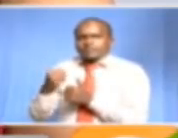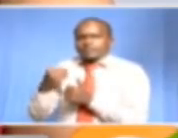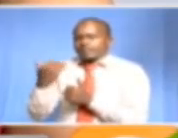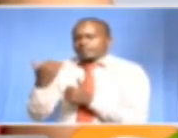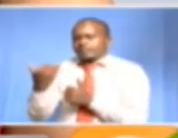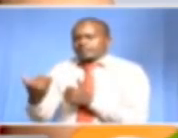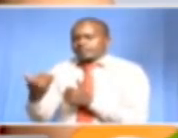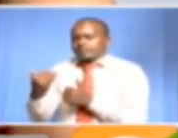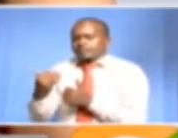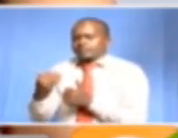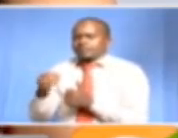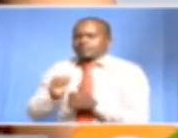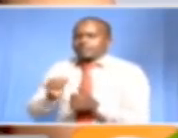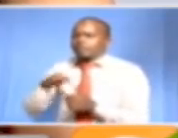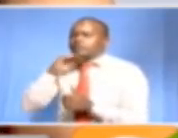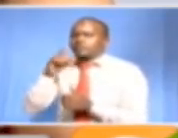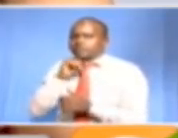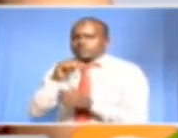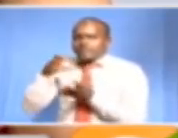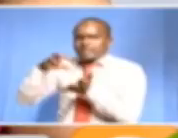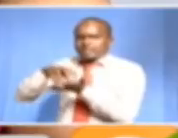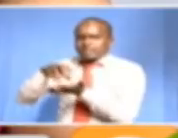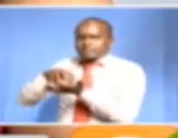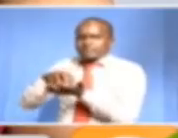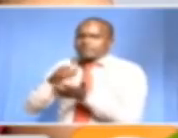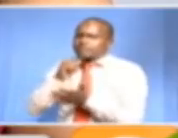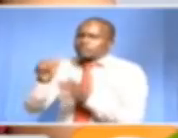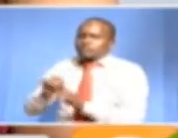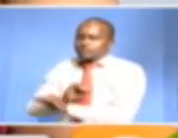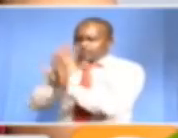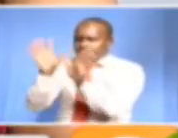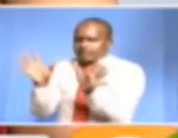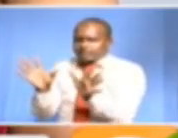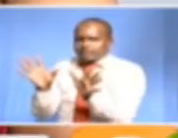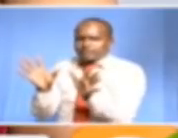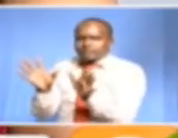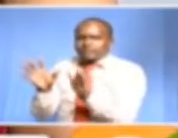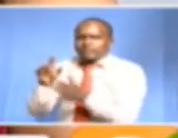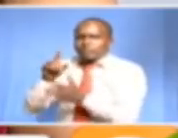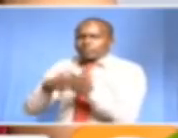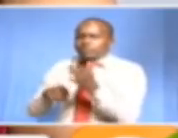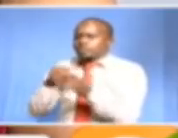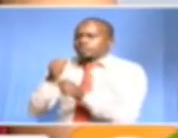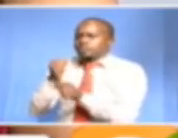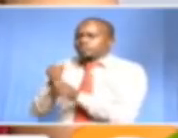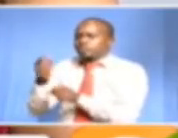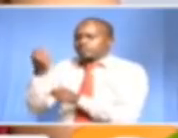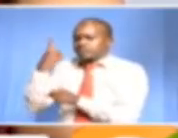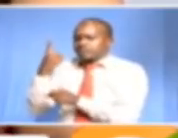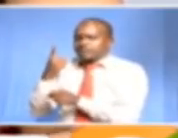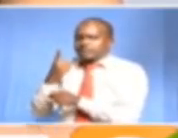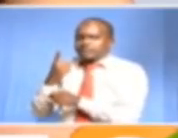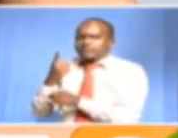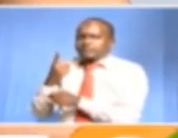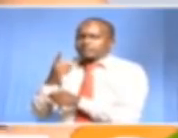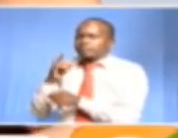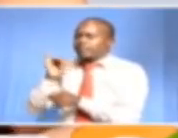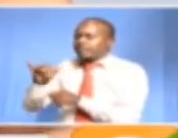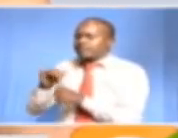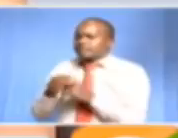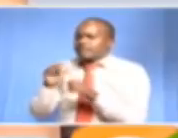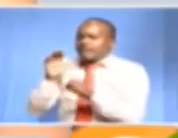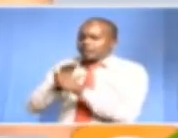who lost her life. The circumstances still not very clear. But what do you make of what happened to her? And of course, a lot of social